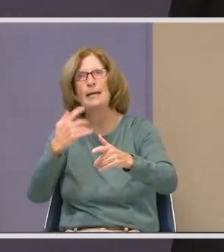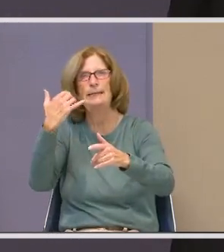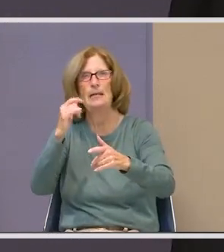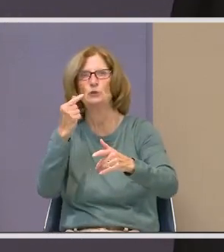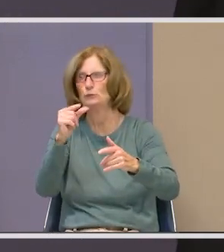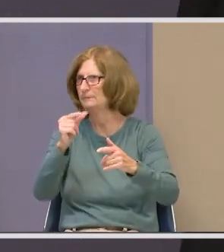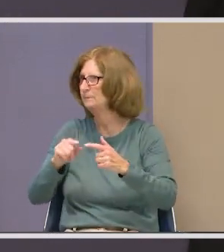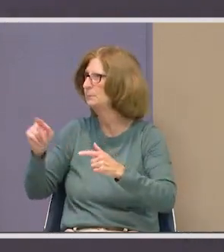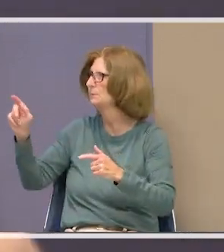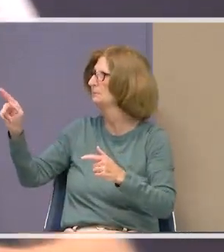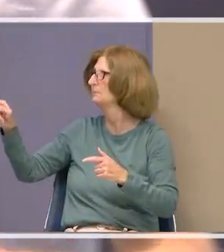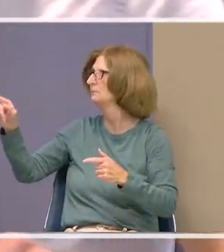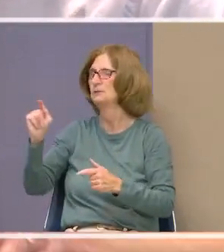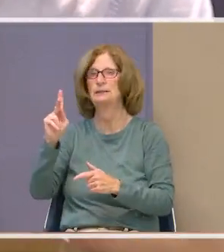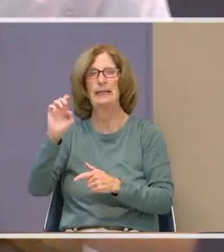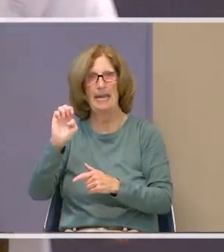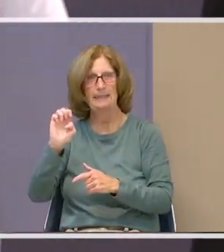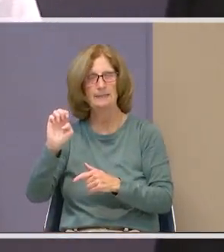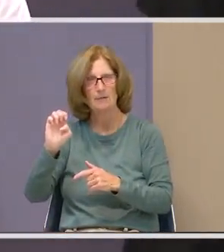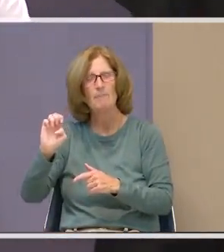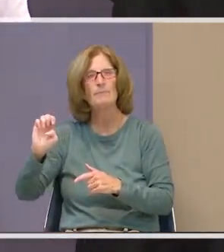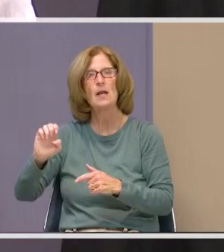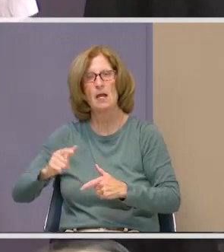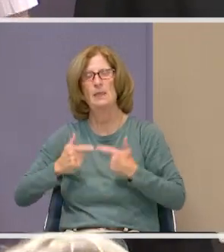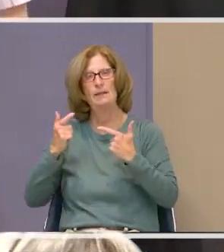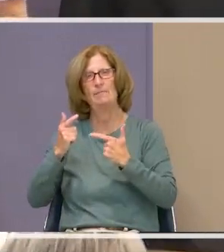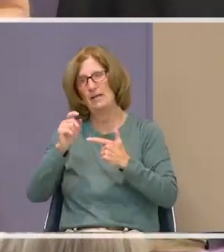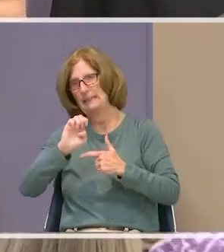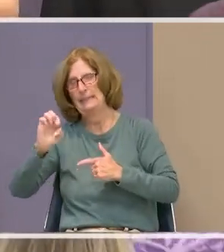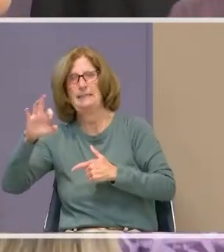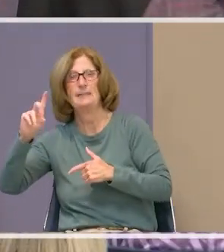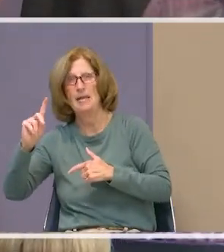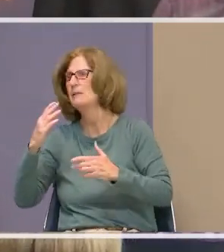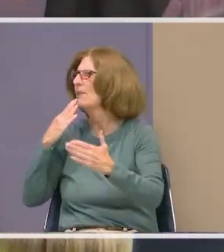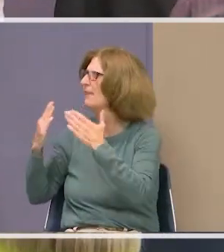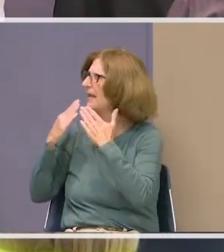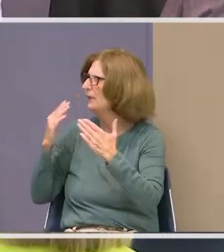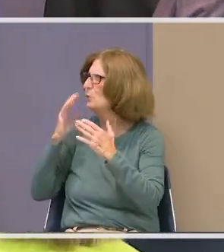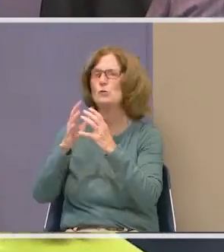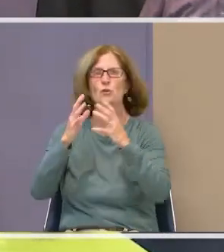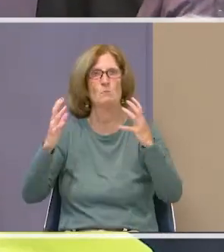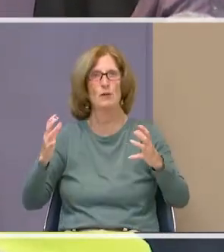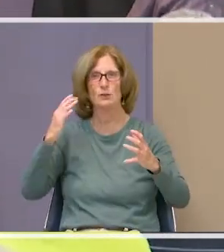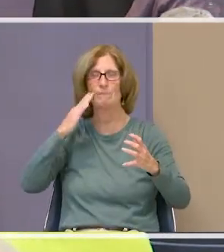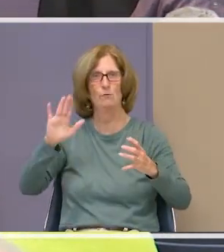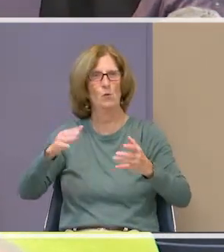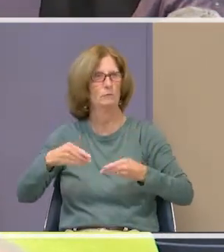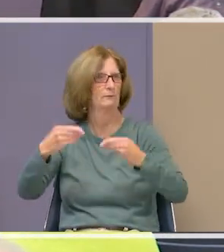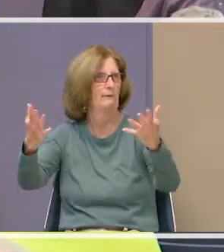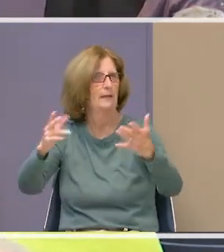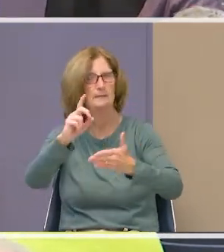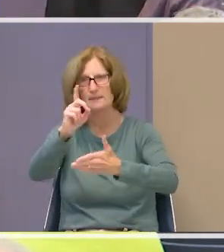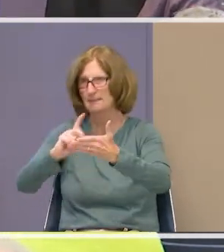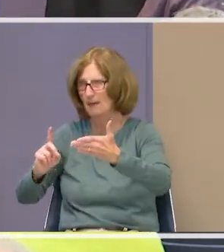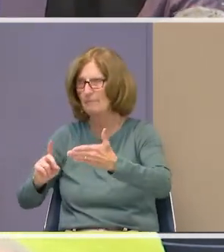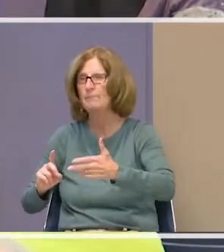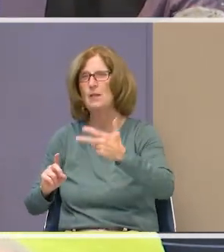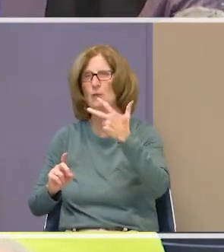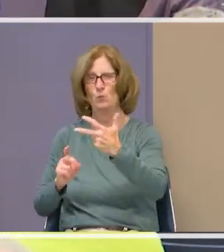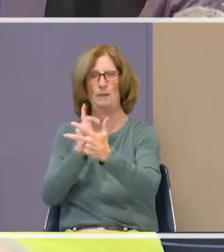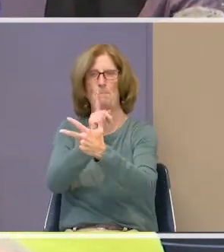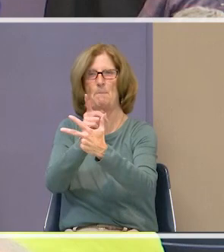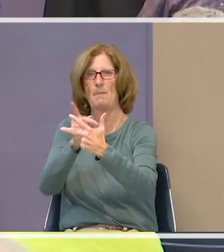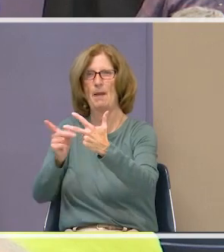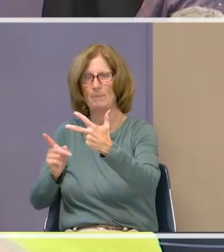Hi, my name is Kate Fasell. I live on East End Avenue. Thanks really very much for the design and doing this meeting. 3 quick